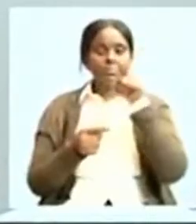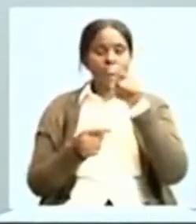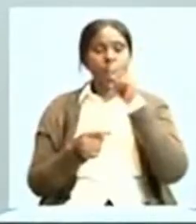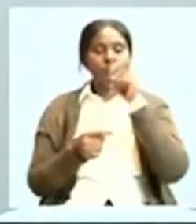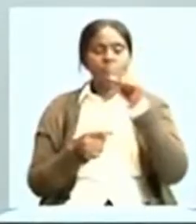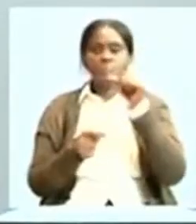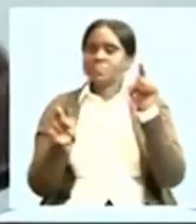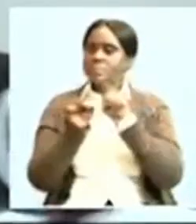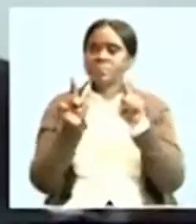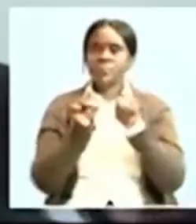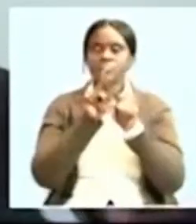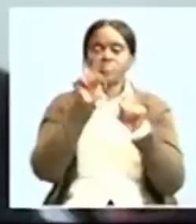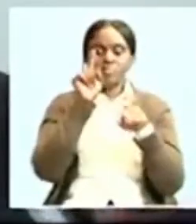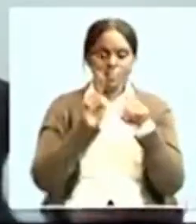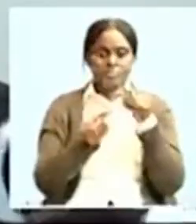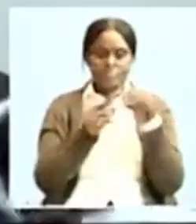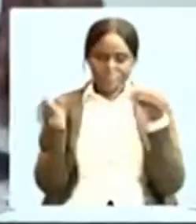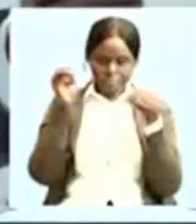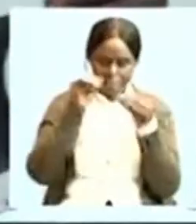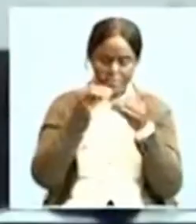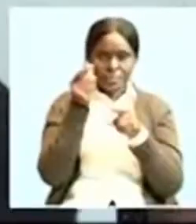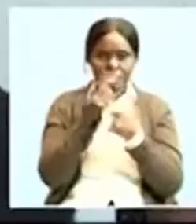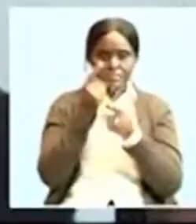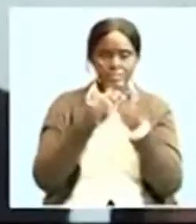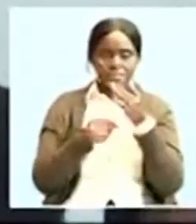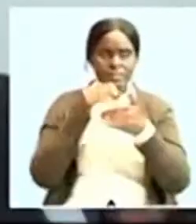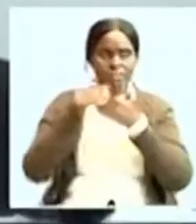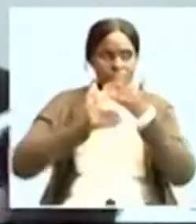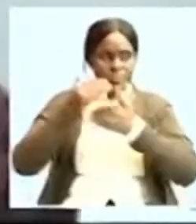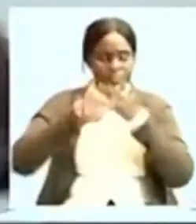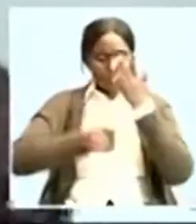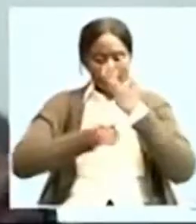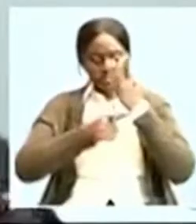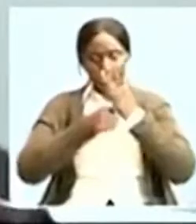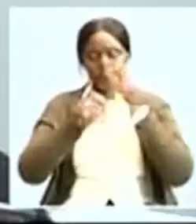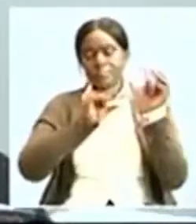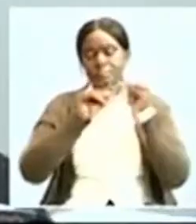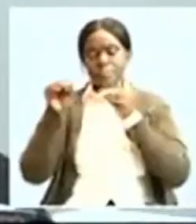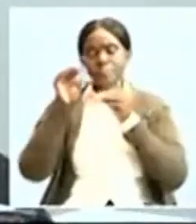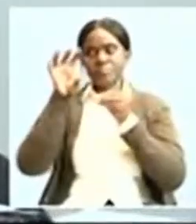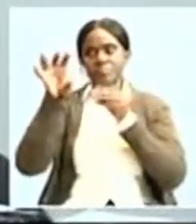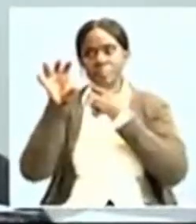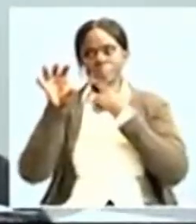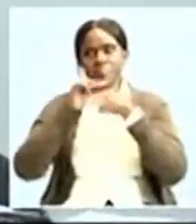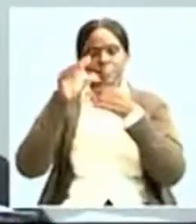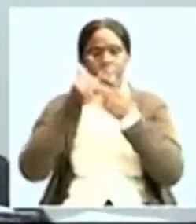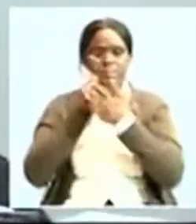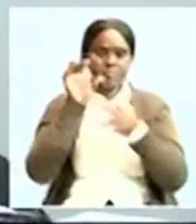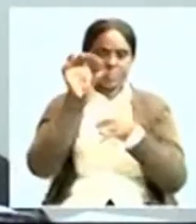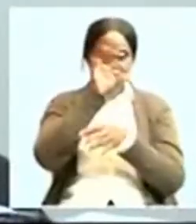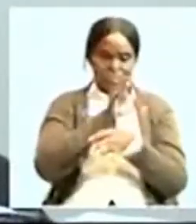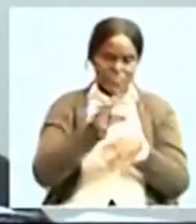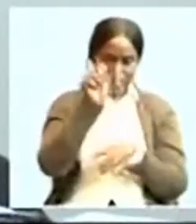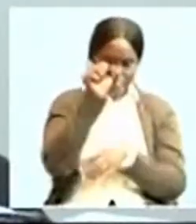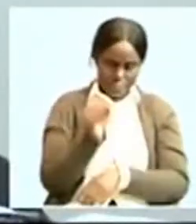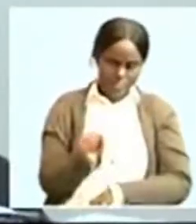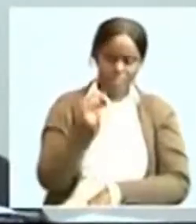not getting, you can extend. From the next town, you go to the province. the entire province of Southern